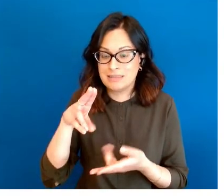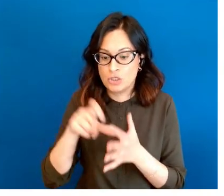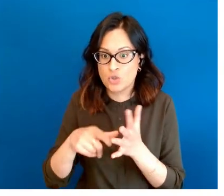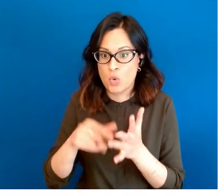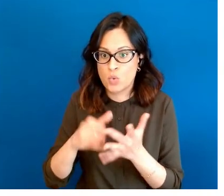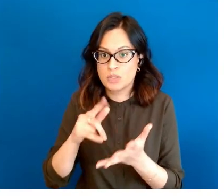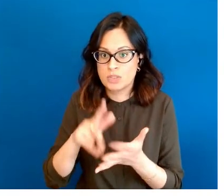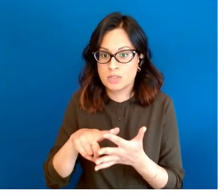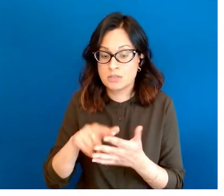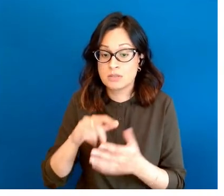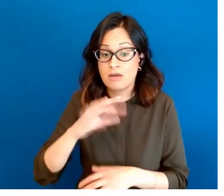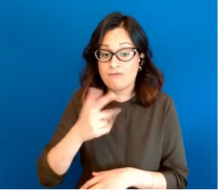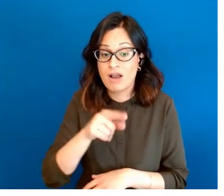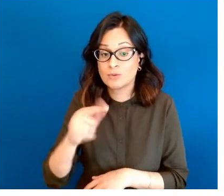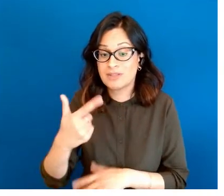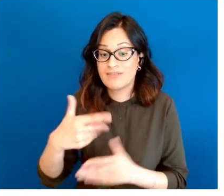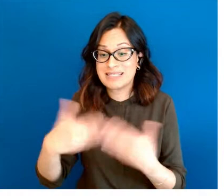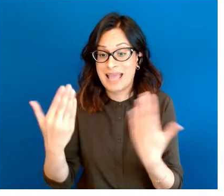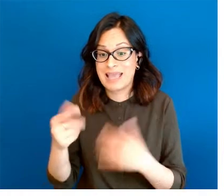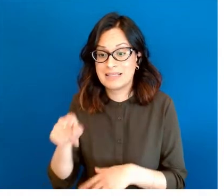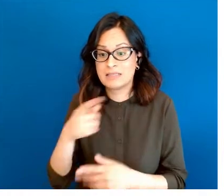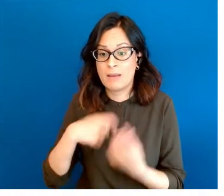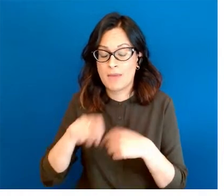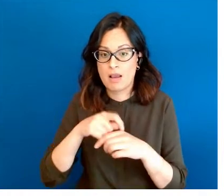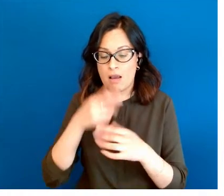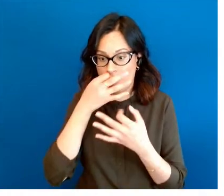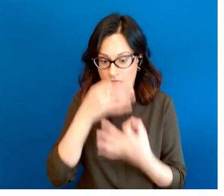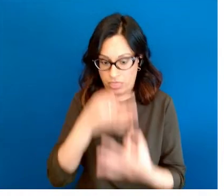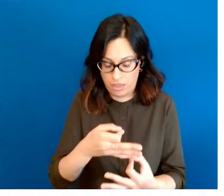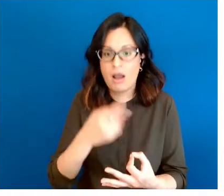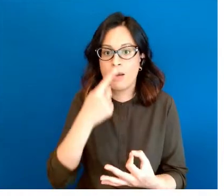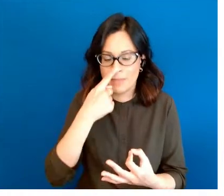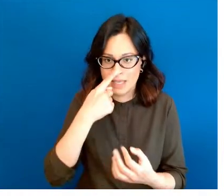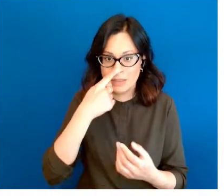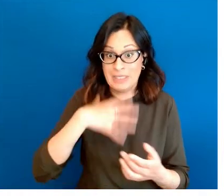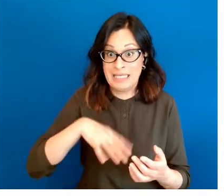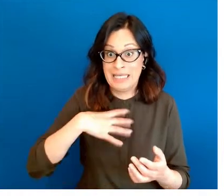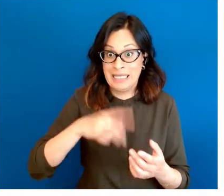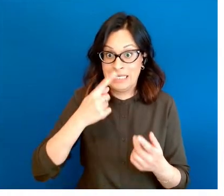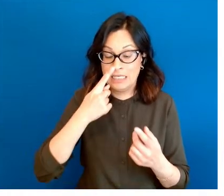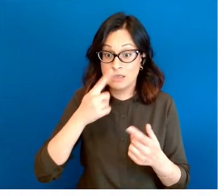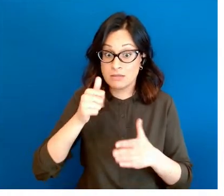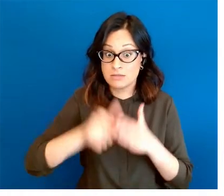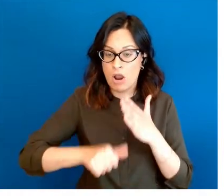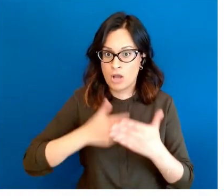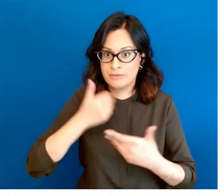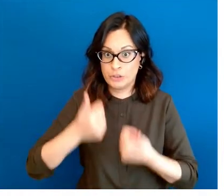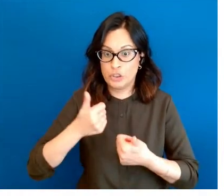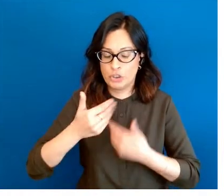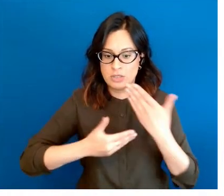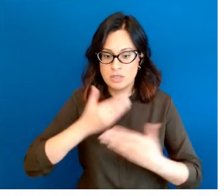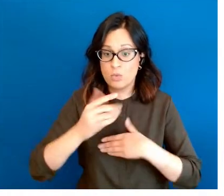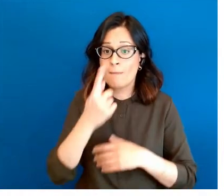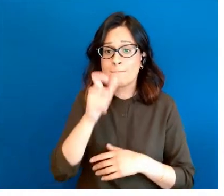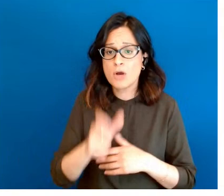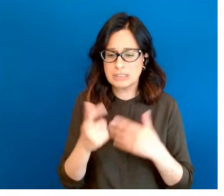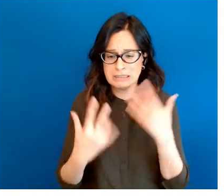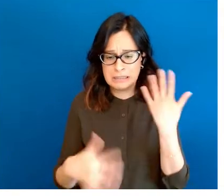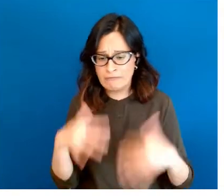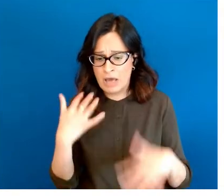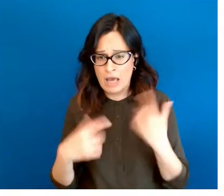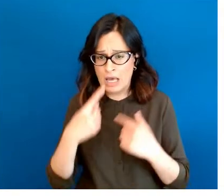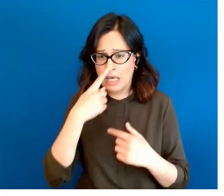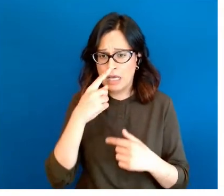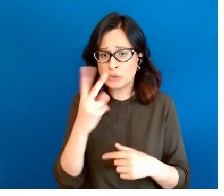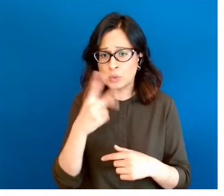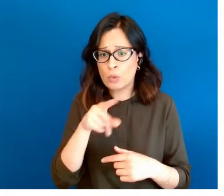to 7 days for the nose to become addicted to it. So very, very good at the beginning, if somebody's suffering for the first 2 or 3